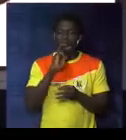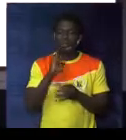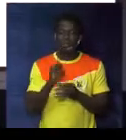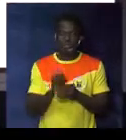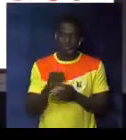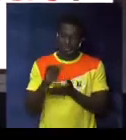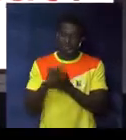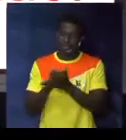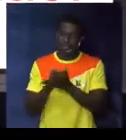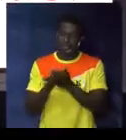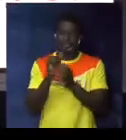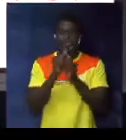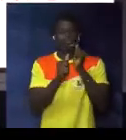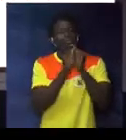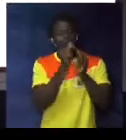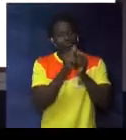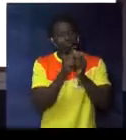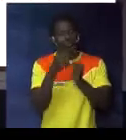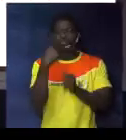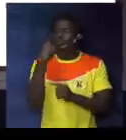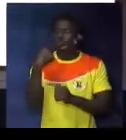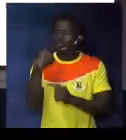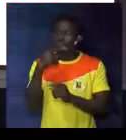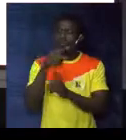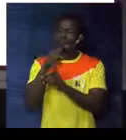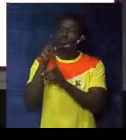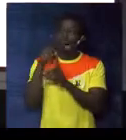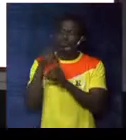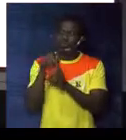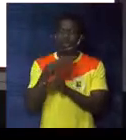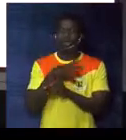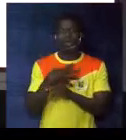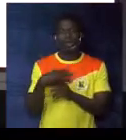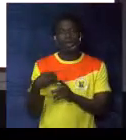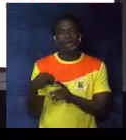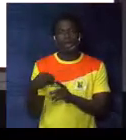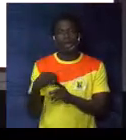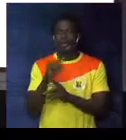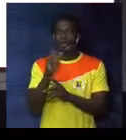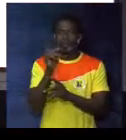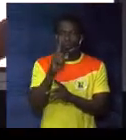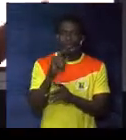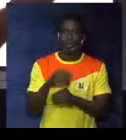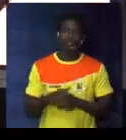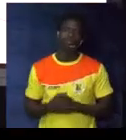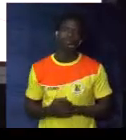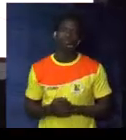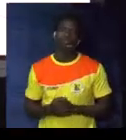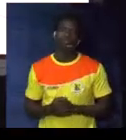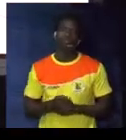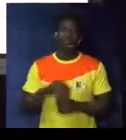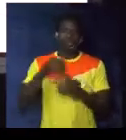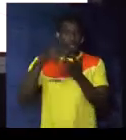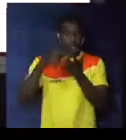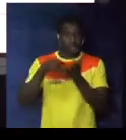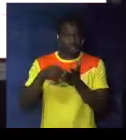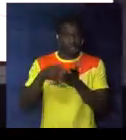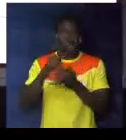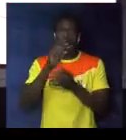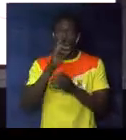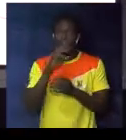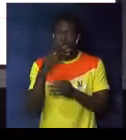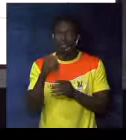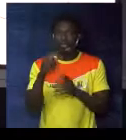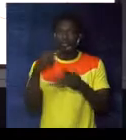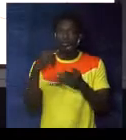which, who, when, and where. These are